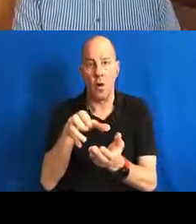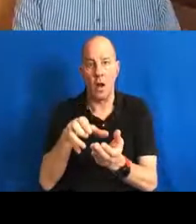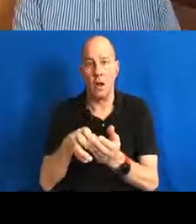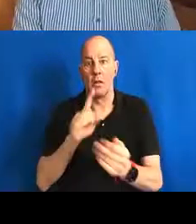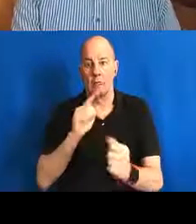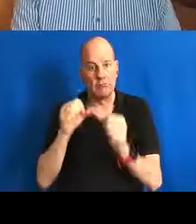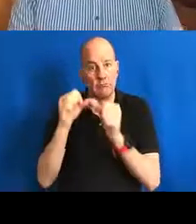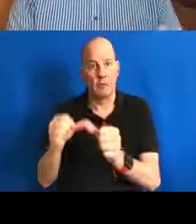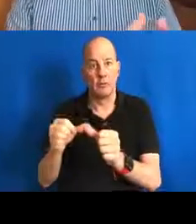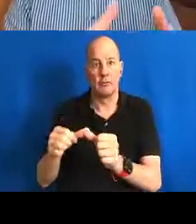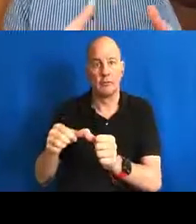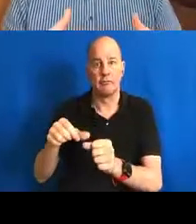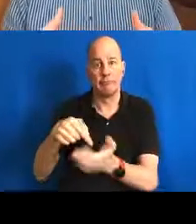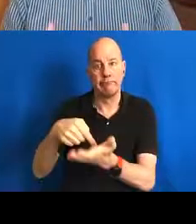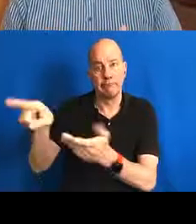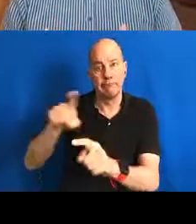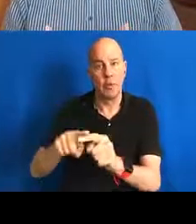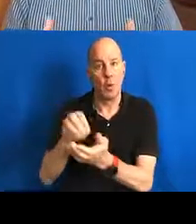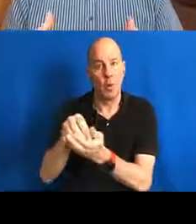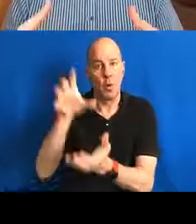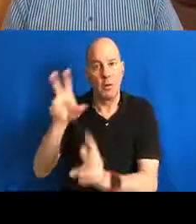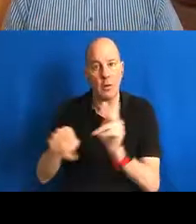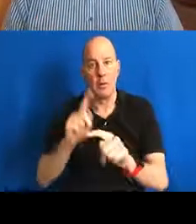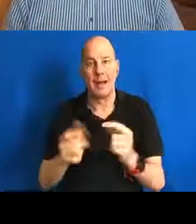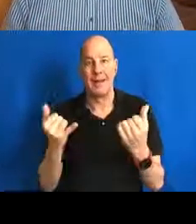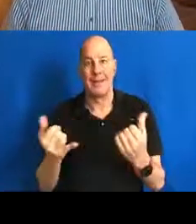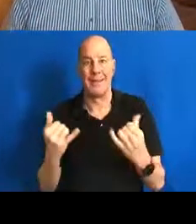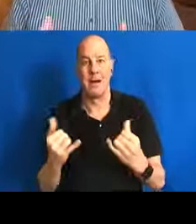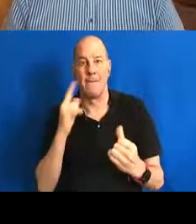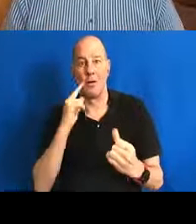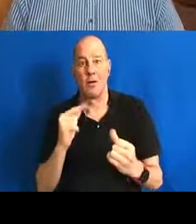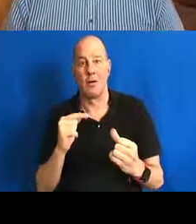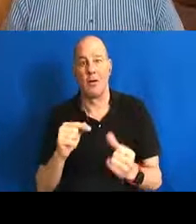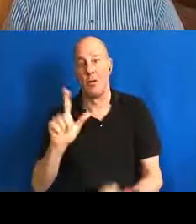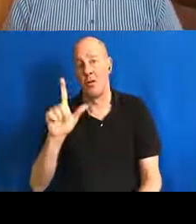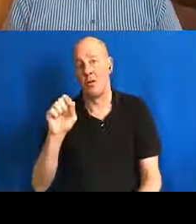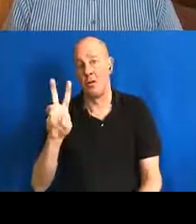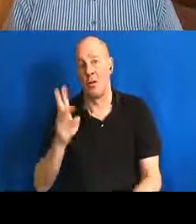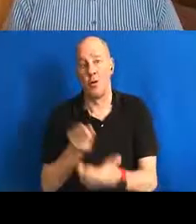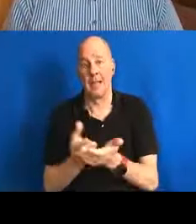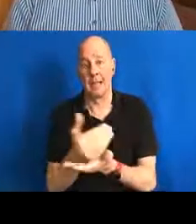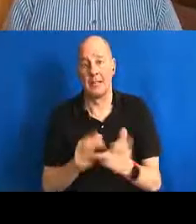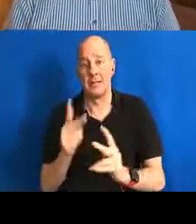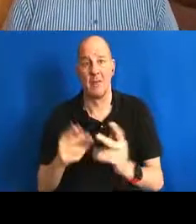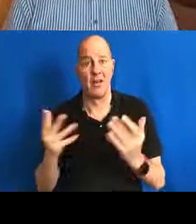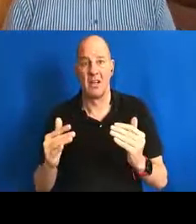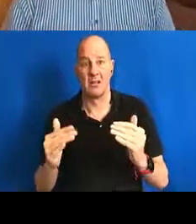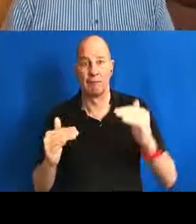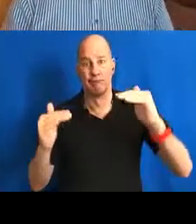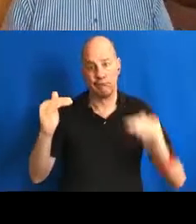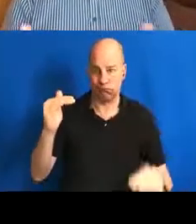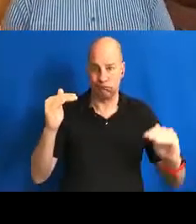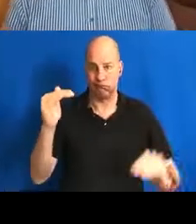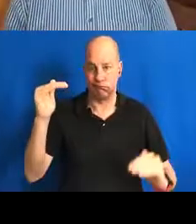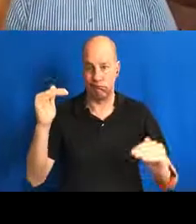in our country, it's that the marginalized and already folks who are trying to cling on and take care of